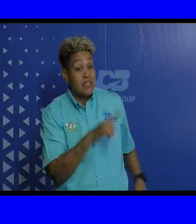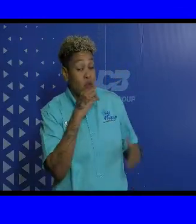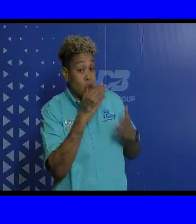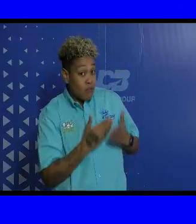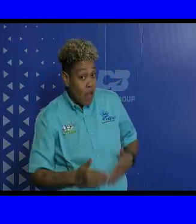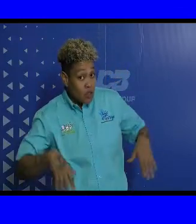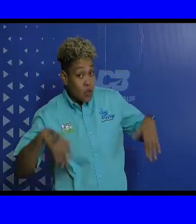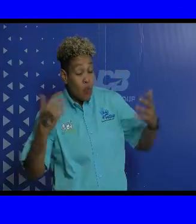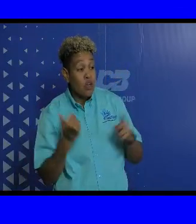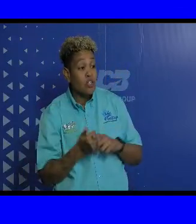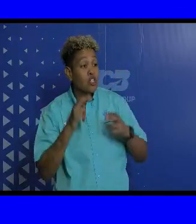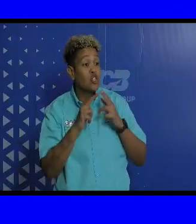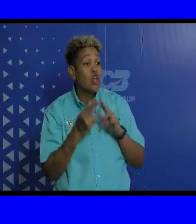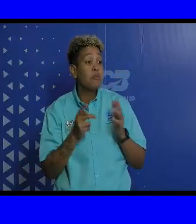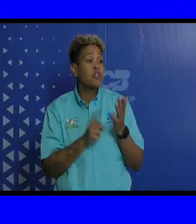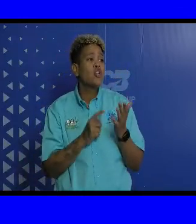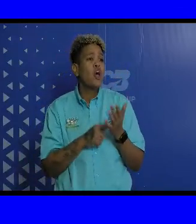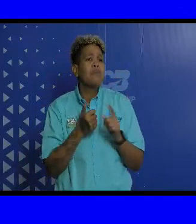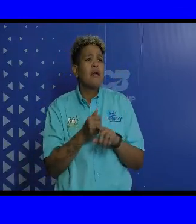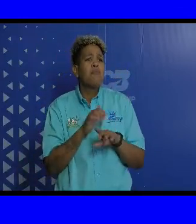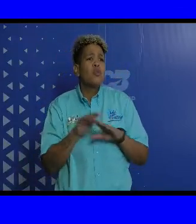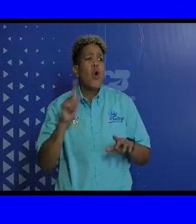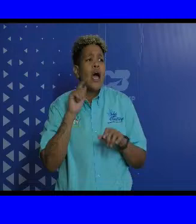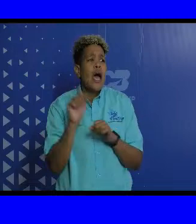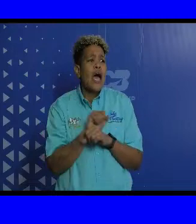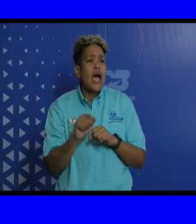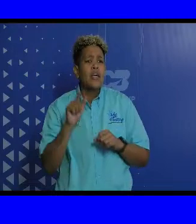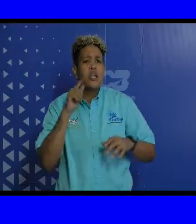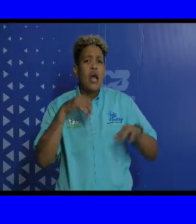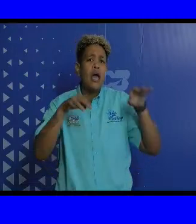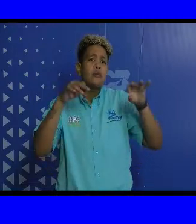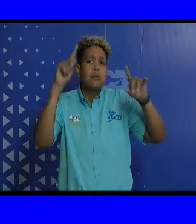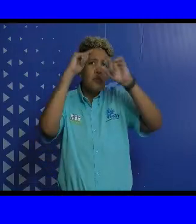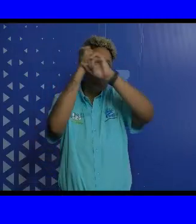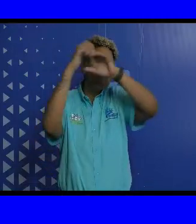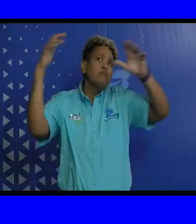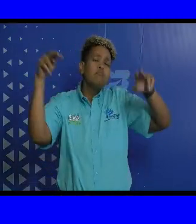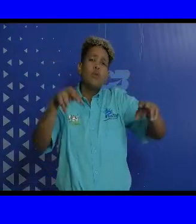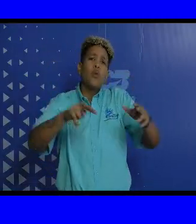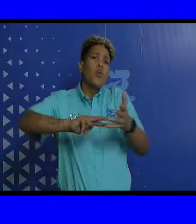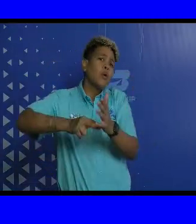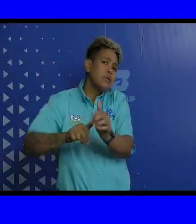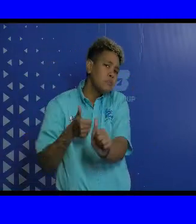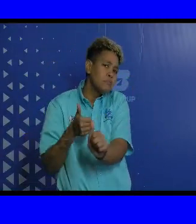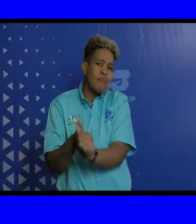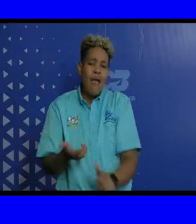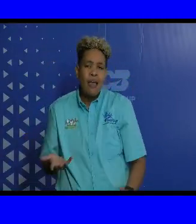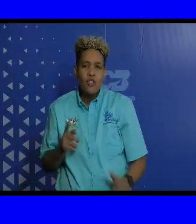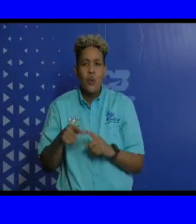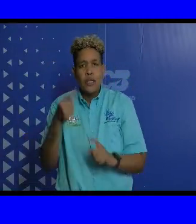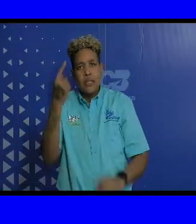that numbers sometimes don't actually paint a picture. So when you think of that $2.2 trillion,